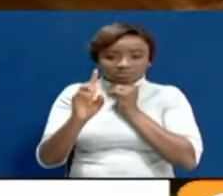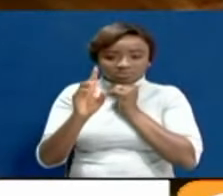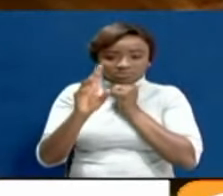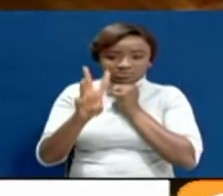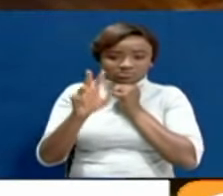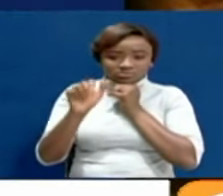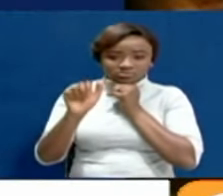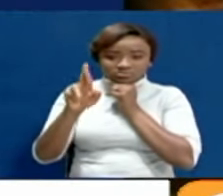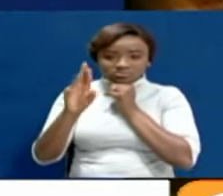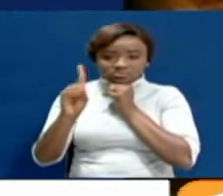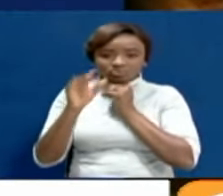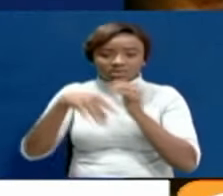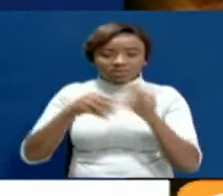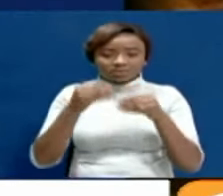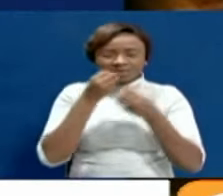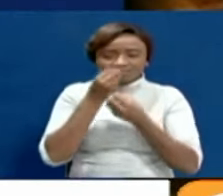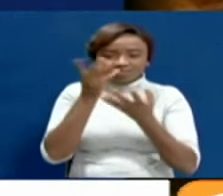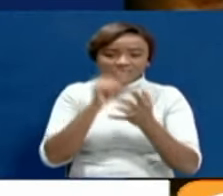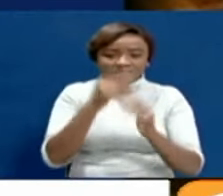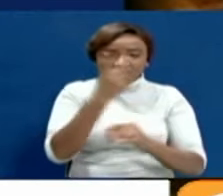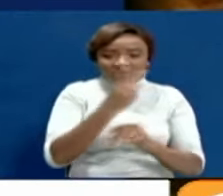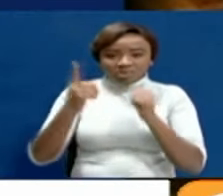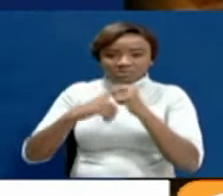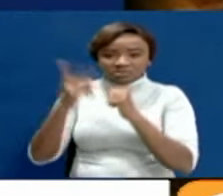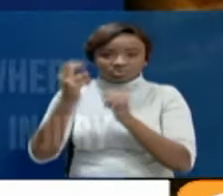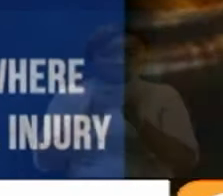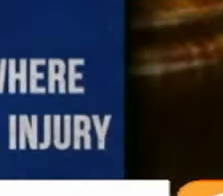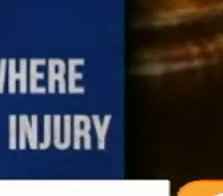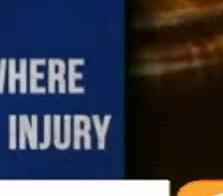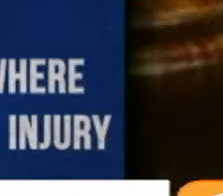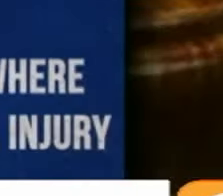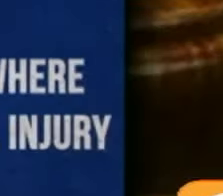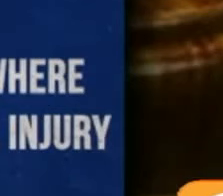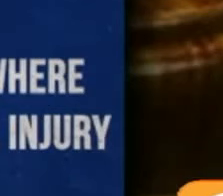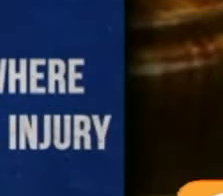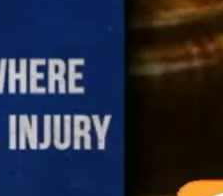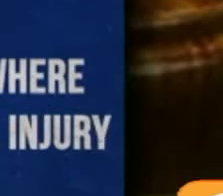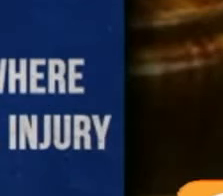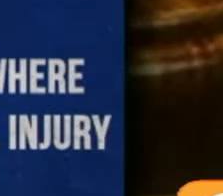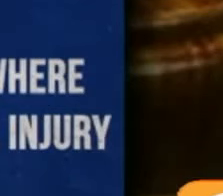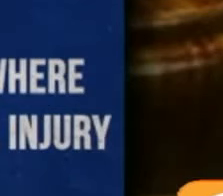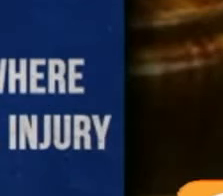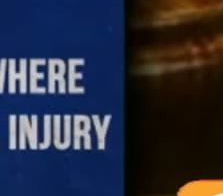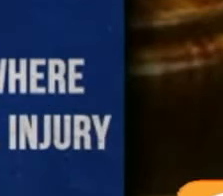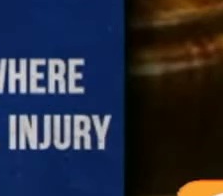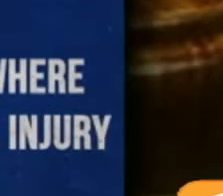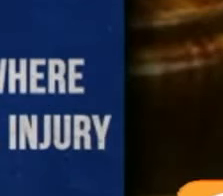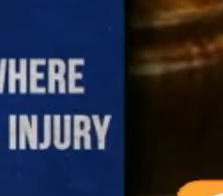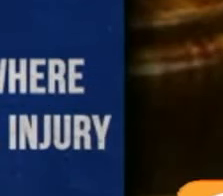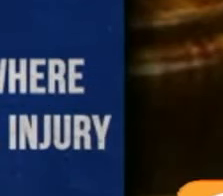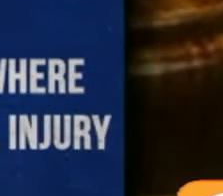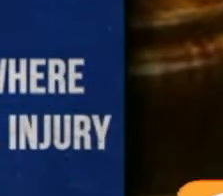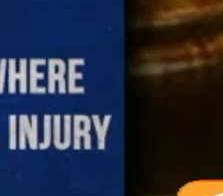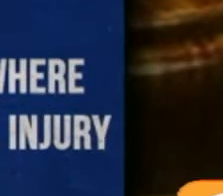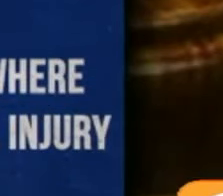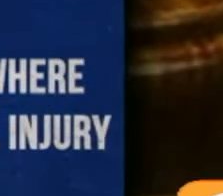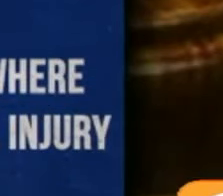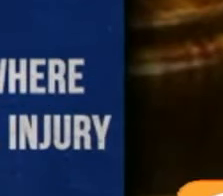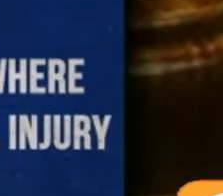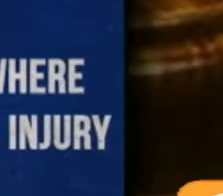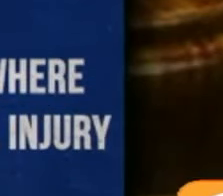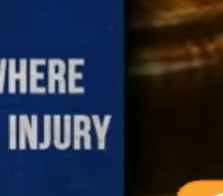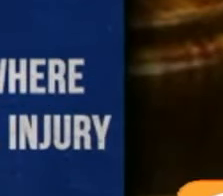delivered on February 6, 2017, declined to award the 25 billion shillings sought by the survivors. He